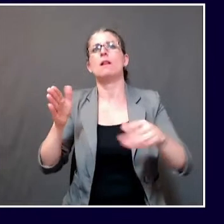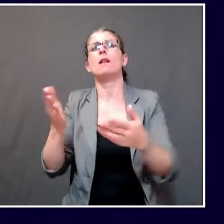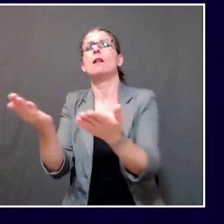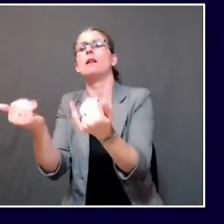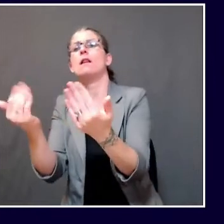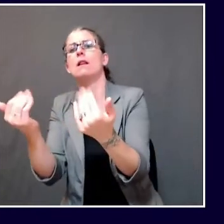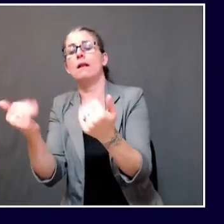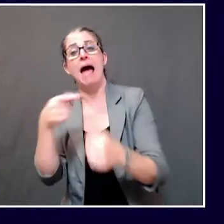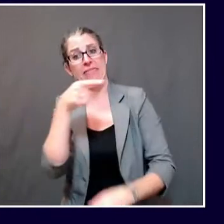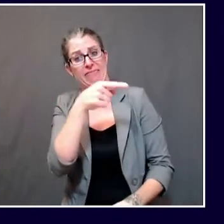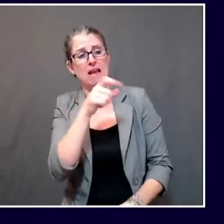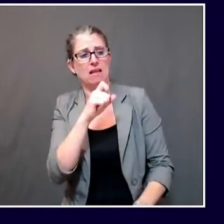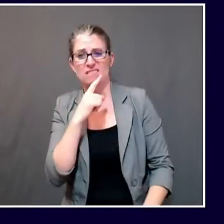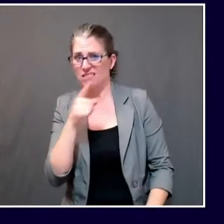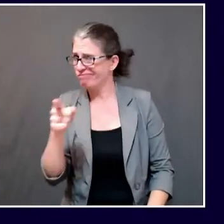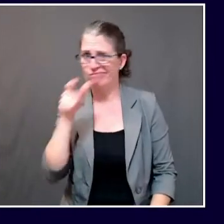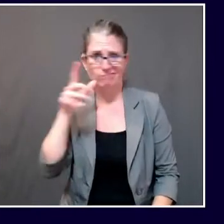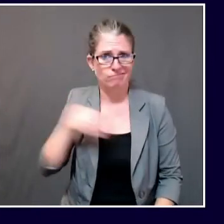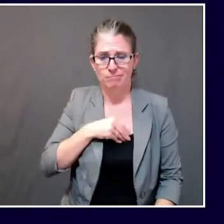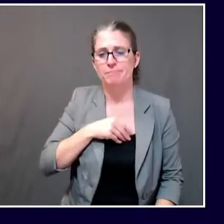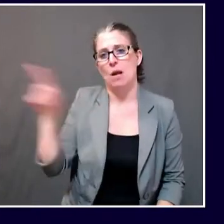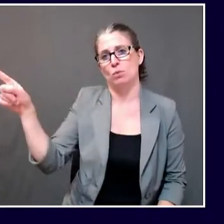a hotline with